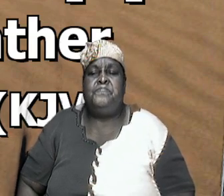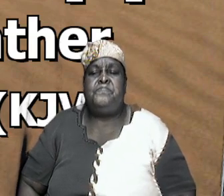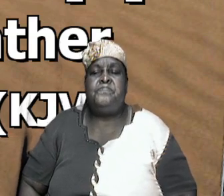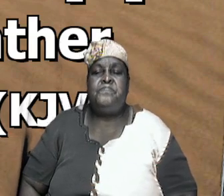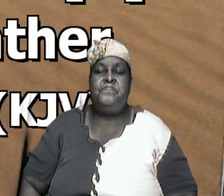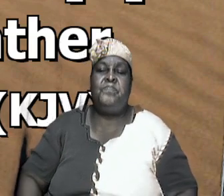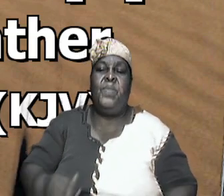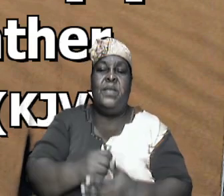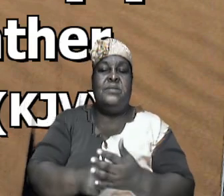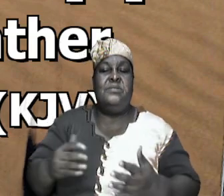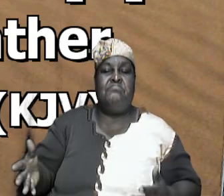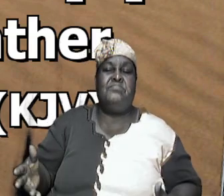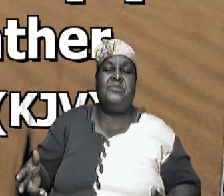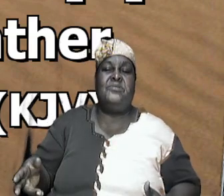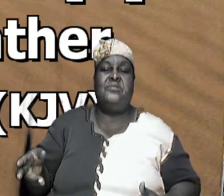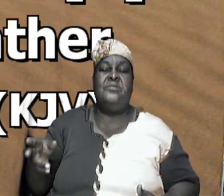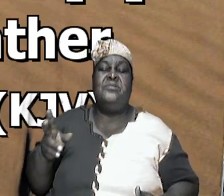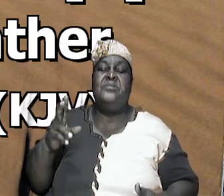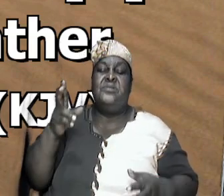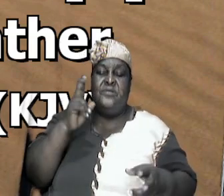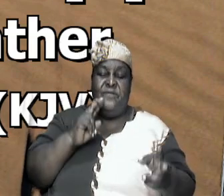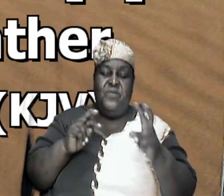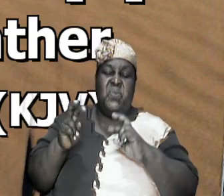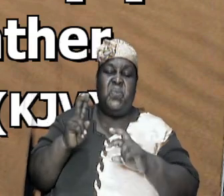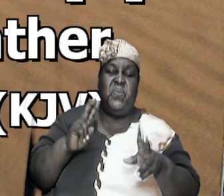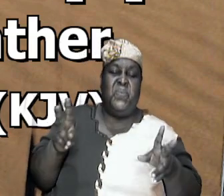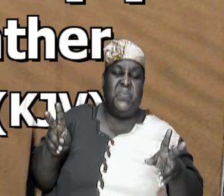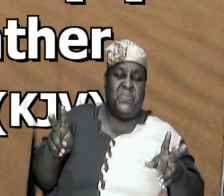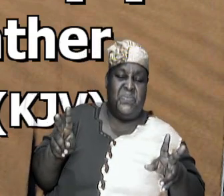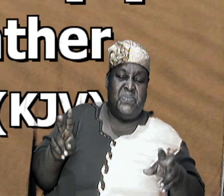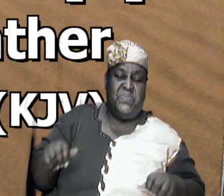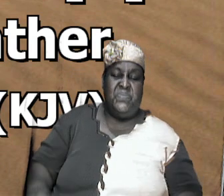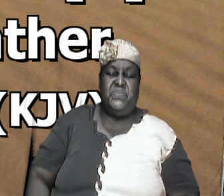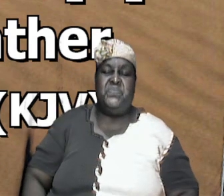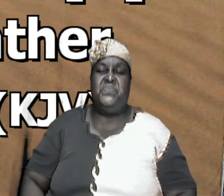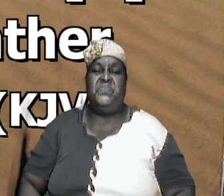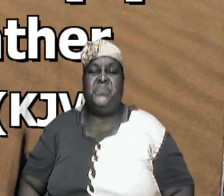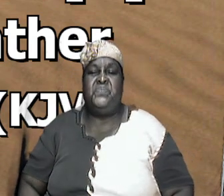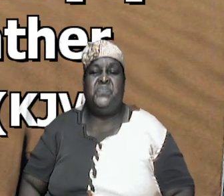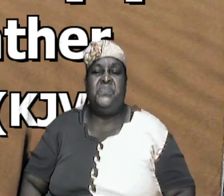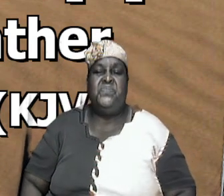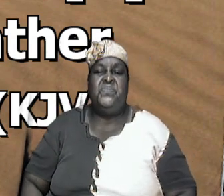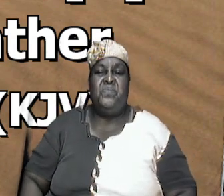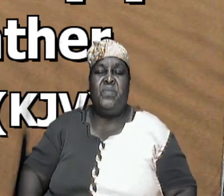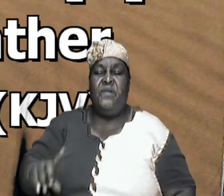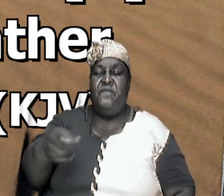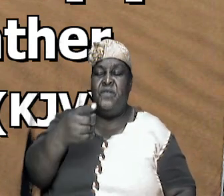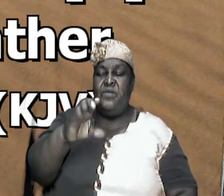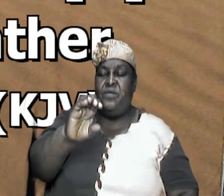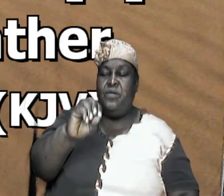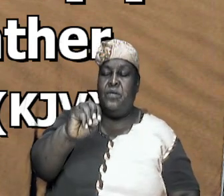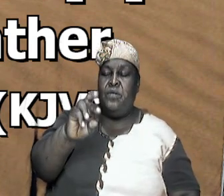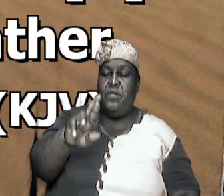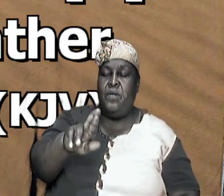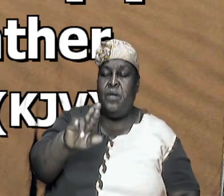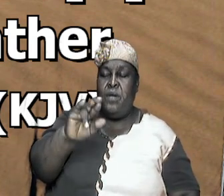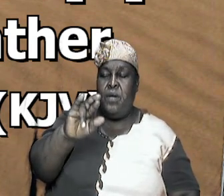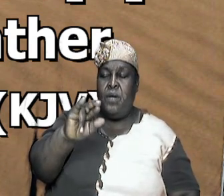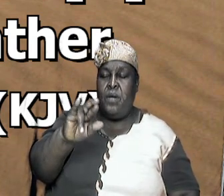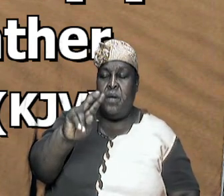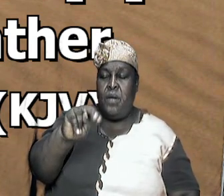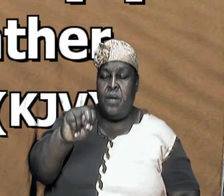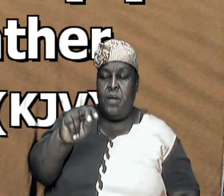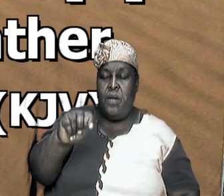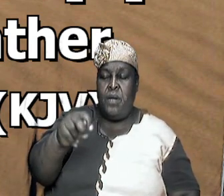It is something worth looking into. Now the next thing we want to look at is 1 Corinthians 2 and verse